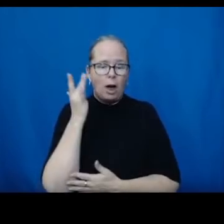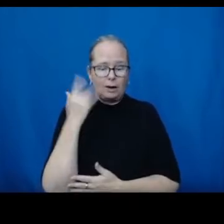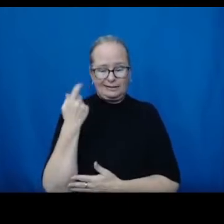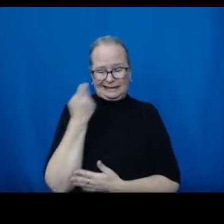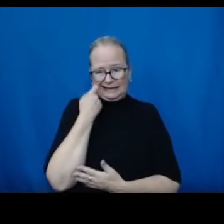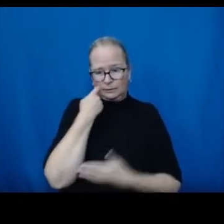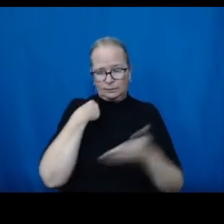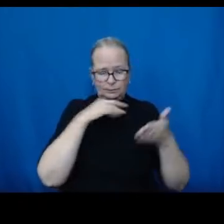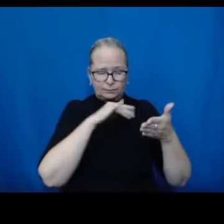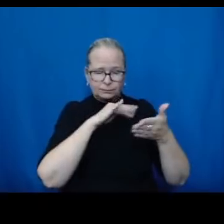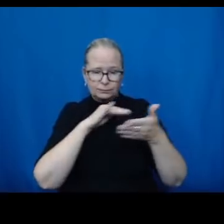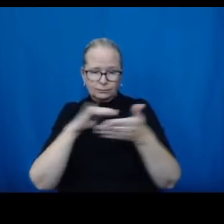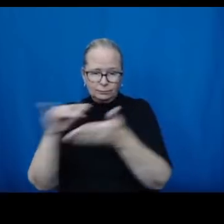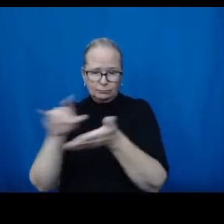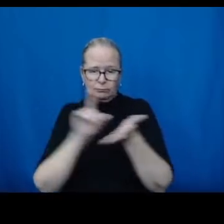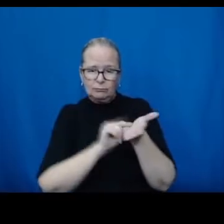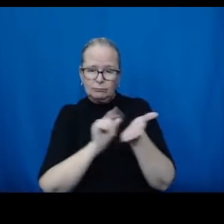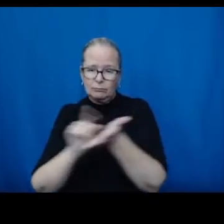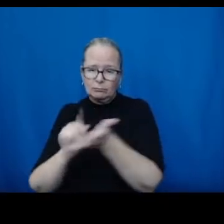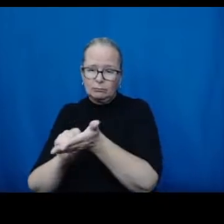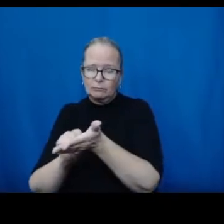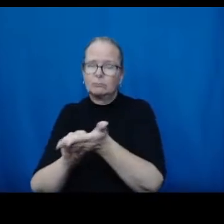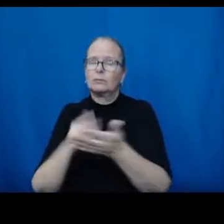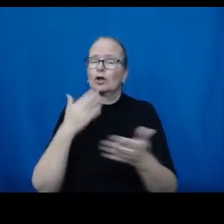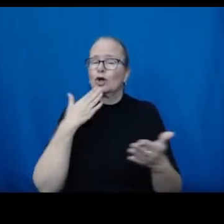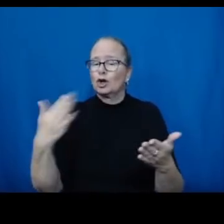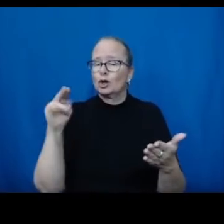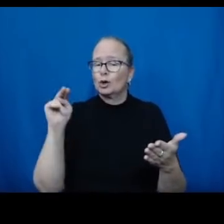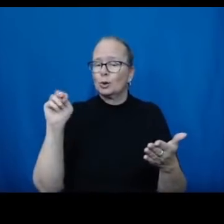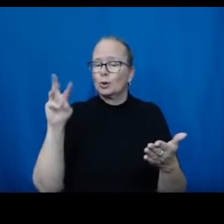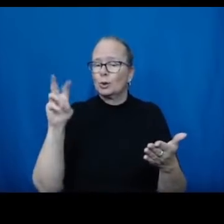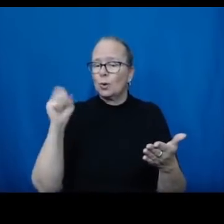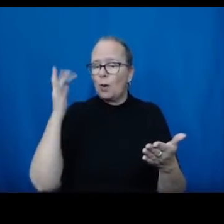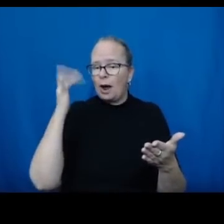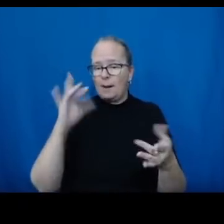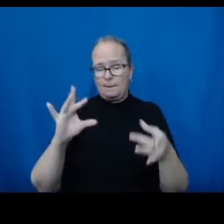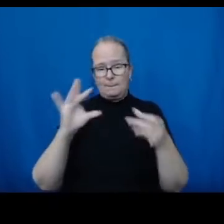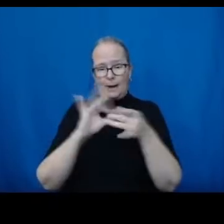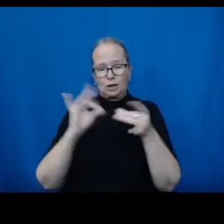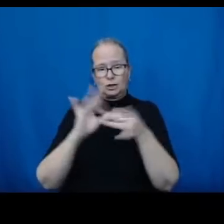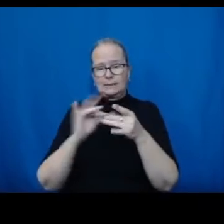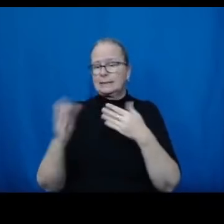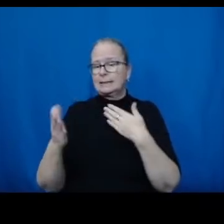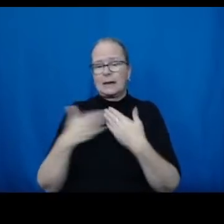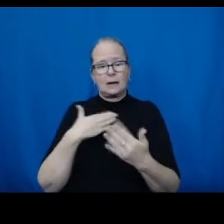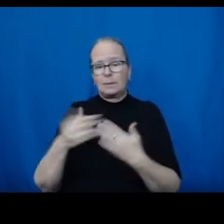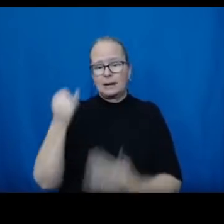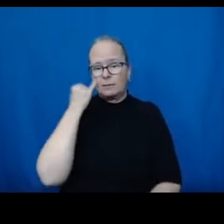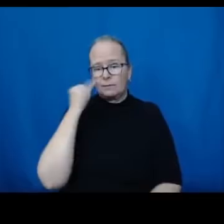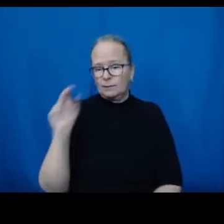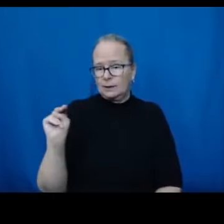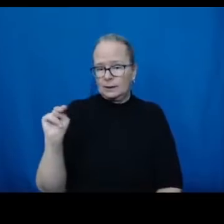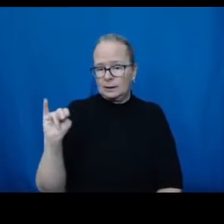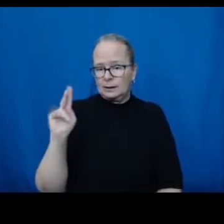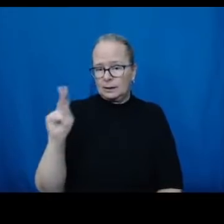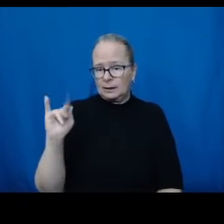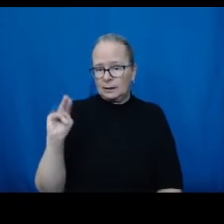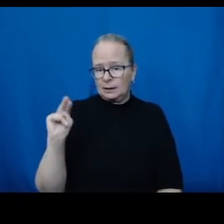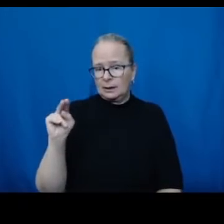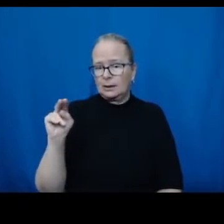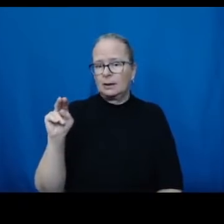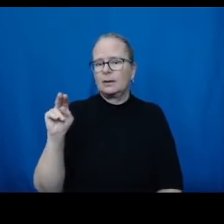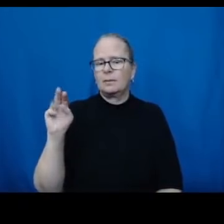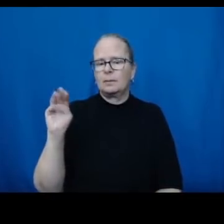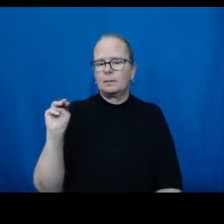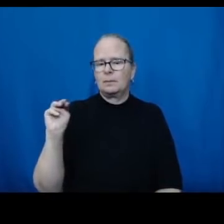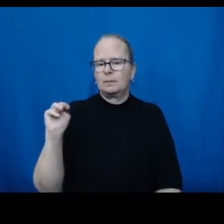know, Nicki Minaj and have 20 million followers, or whether you have 3 followers. The message matters,